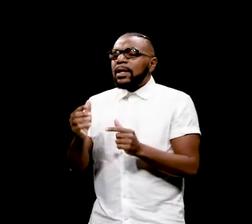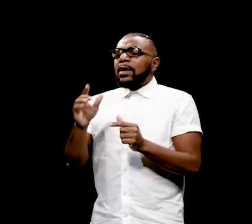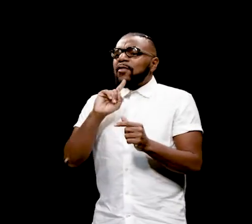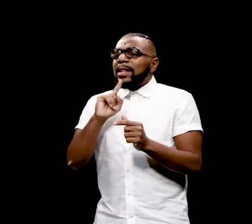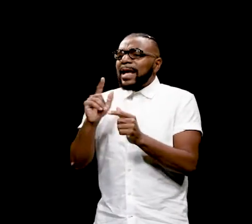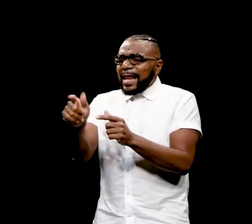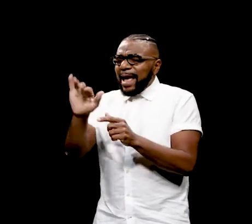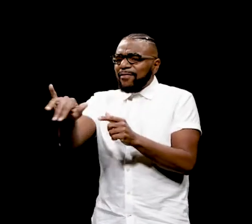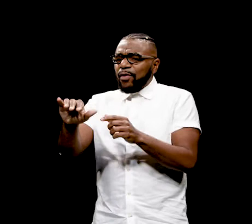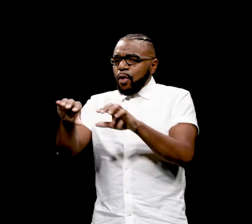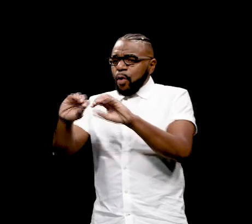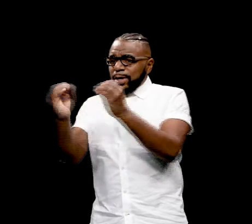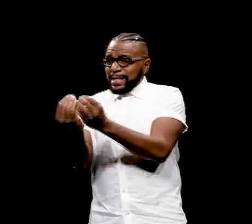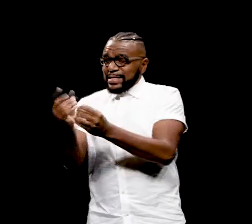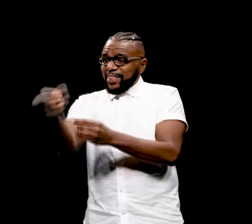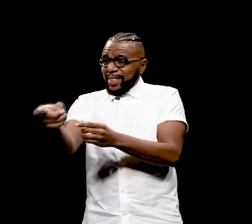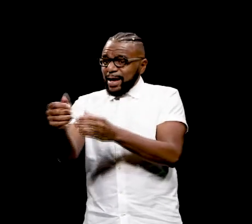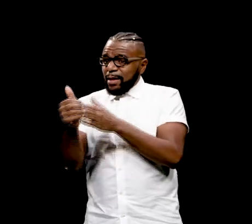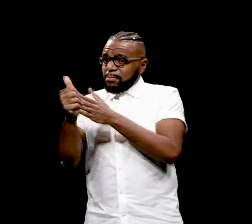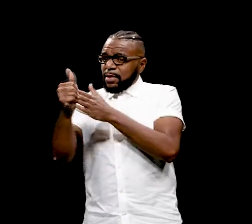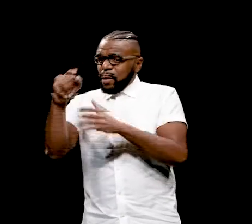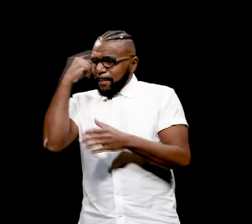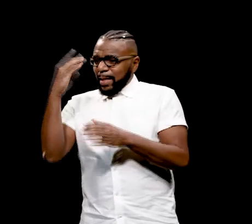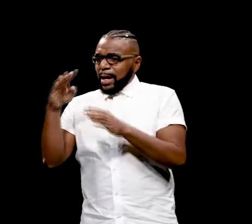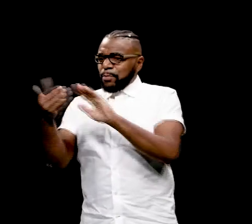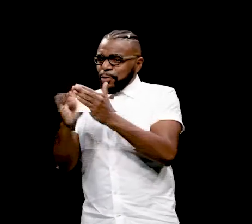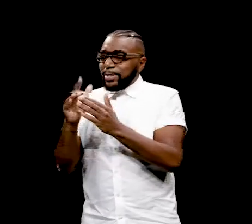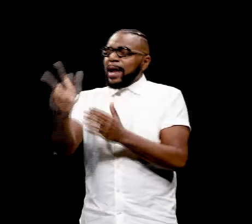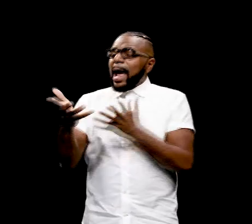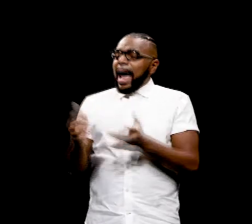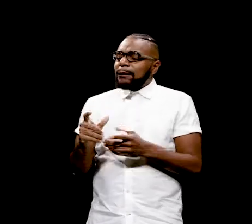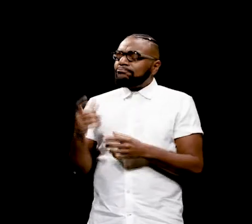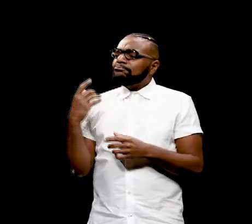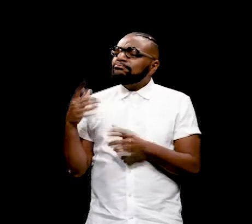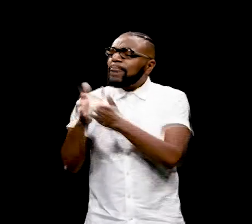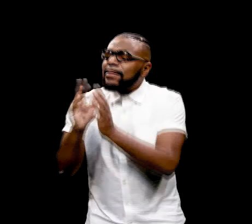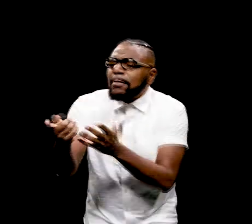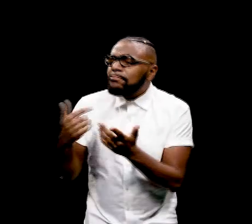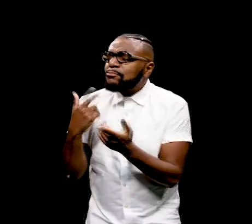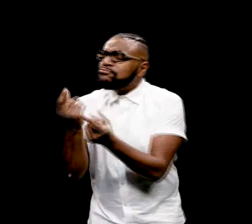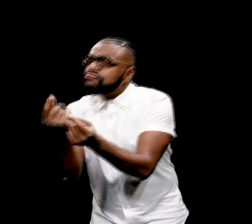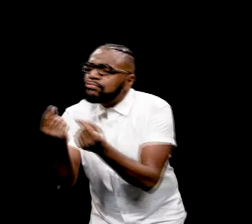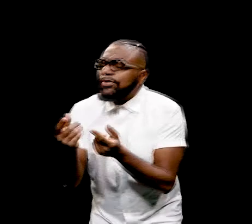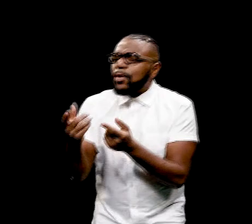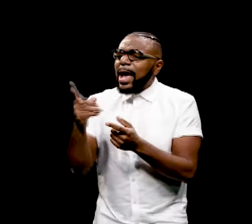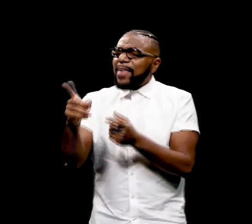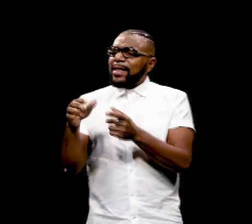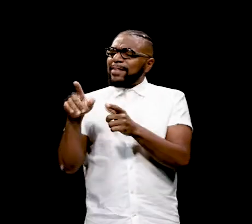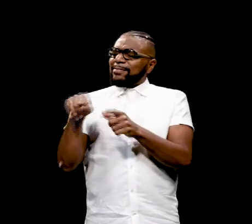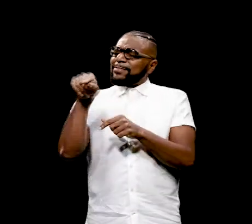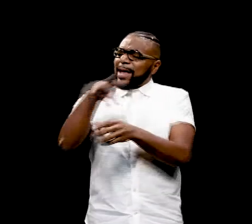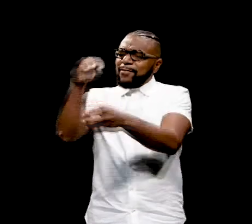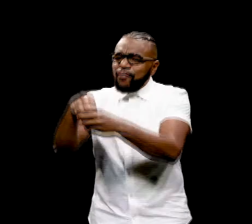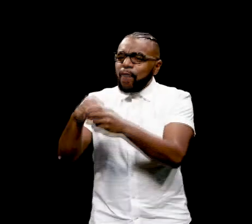community, and have them help establish the framework for how those dollars would be deployed. And even though we slowed it down, the fact of the matter